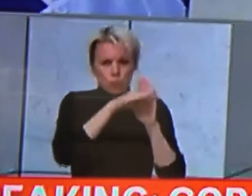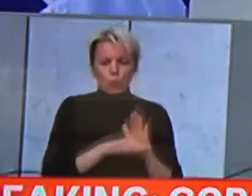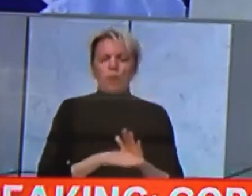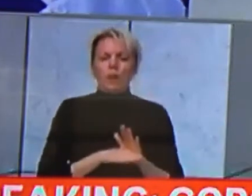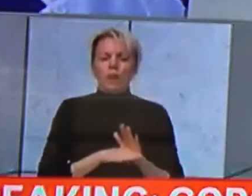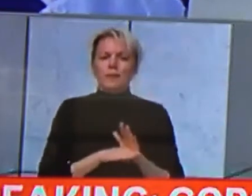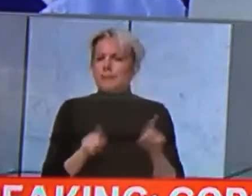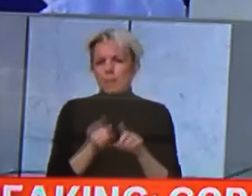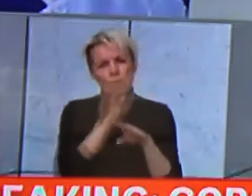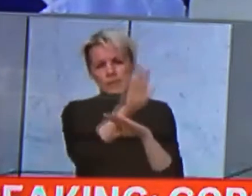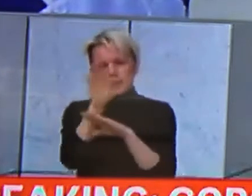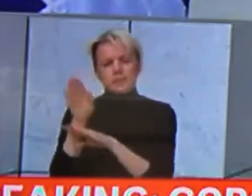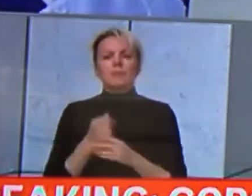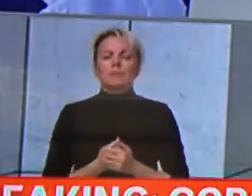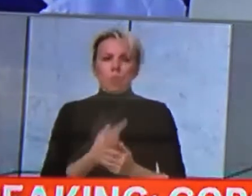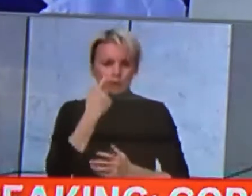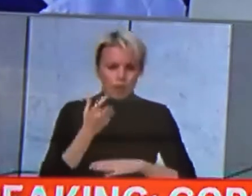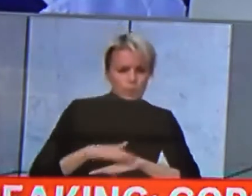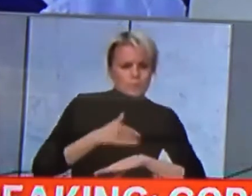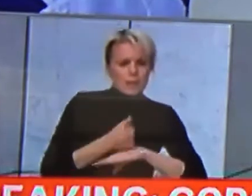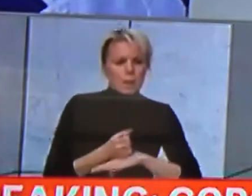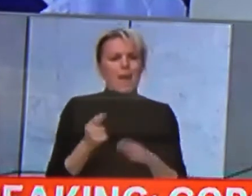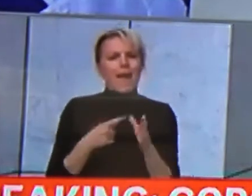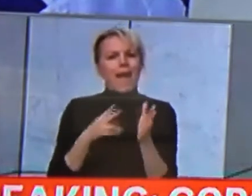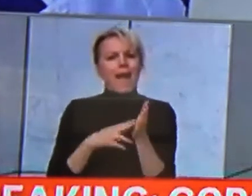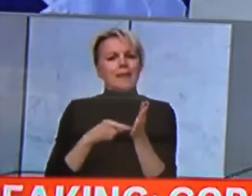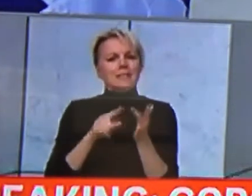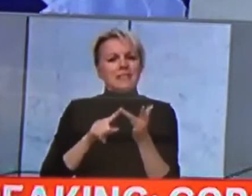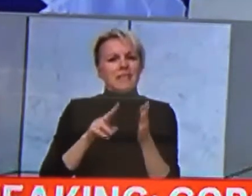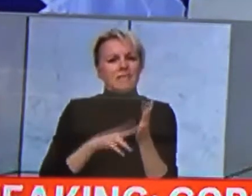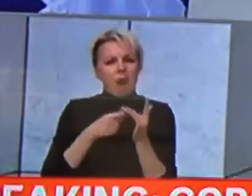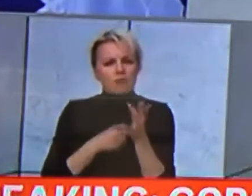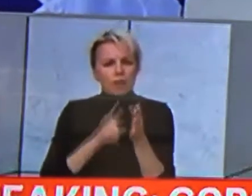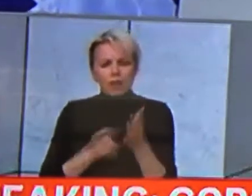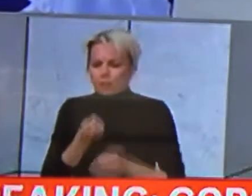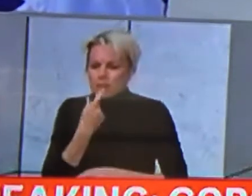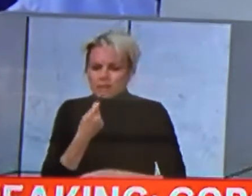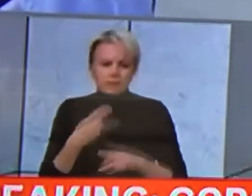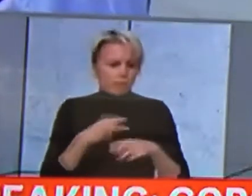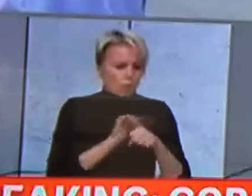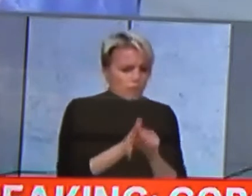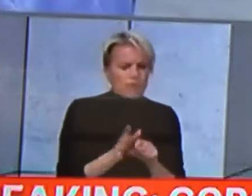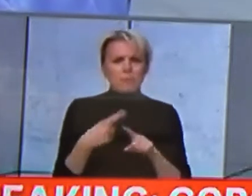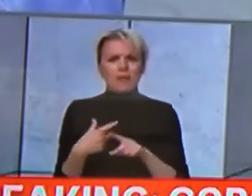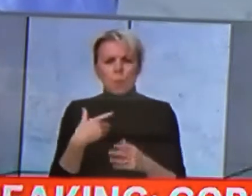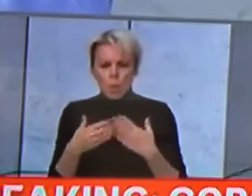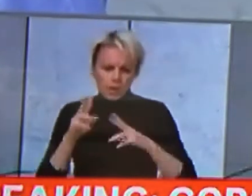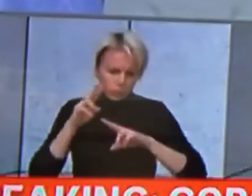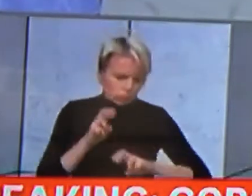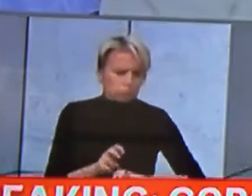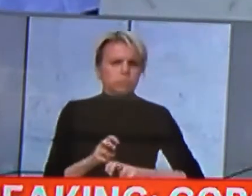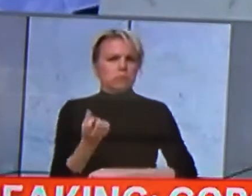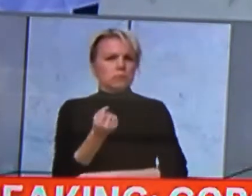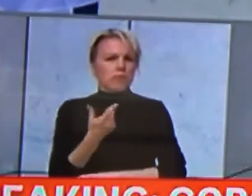do to get the antivirals in place and to find the vaccine. All of one mind on all of those issues. Other matters